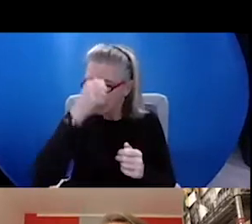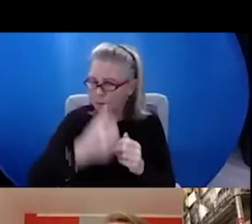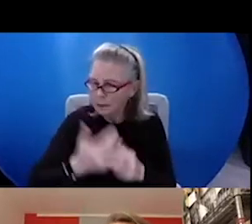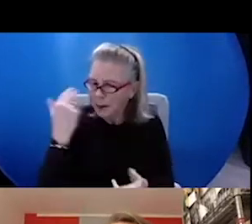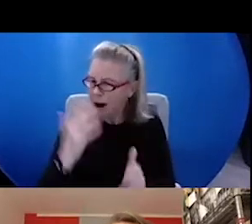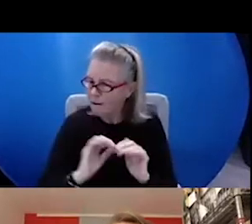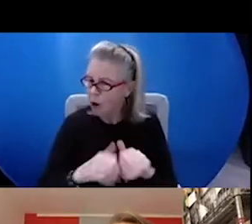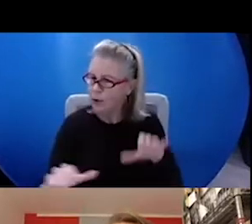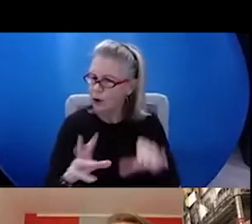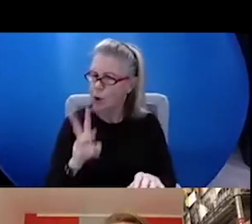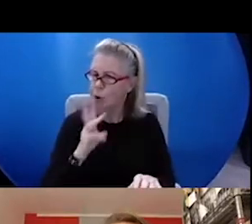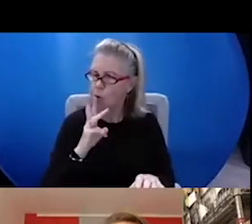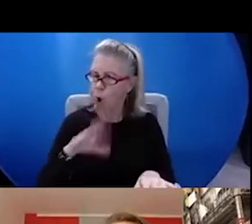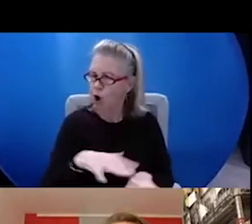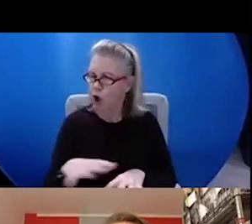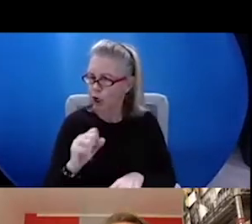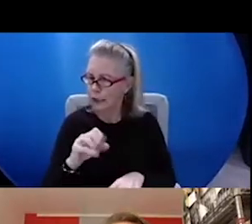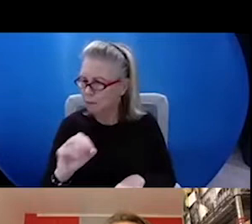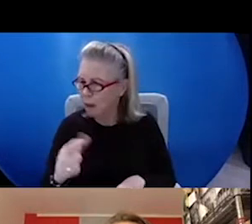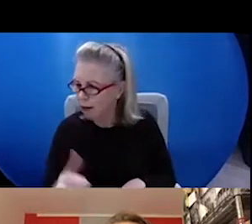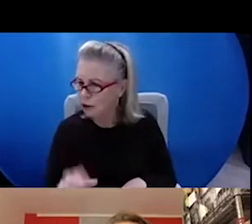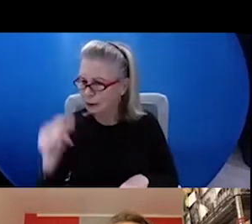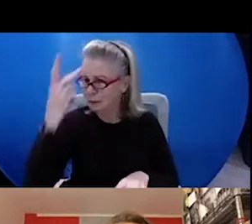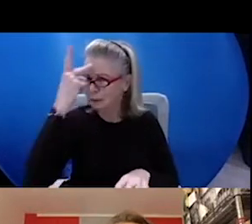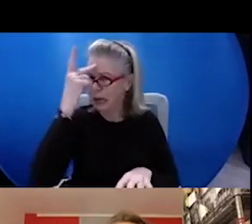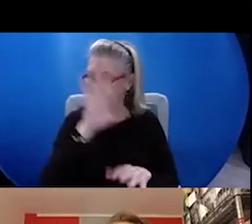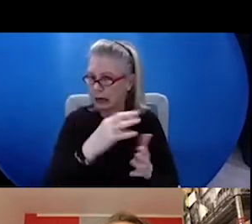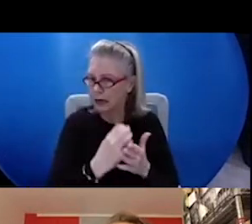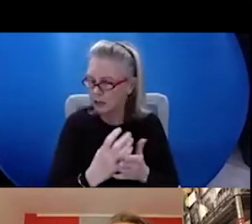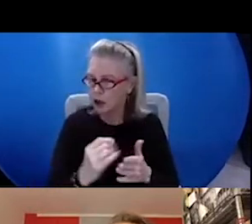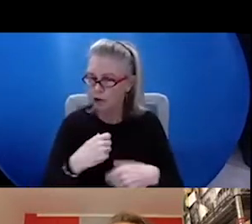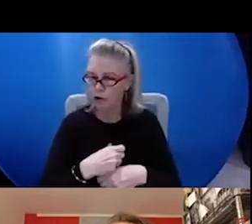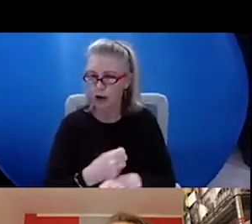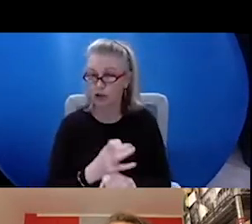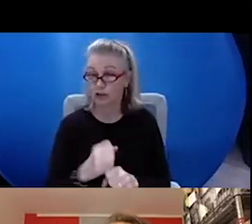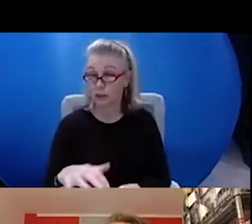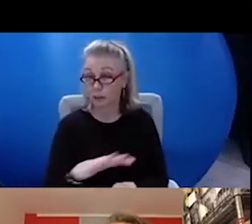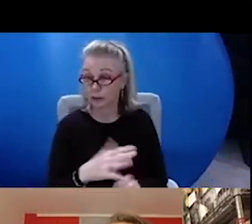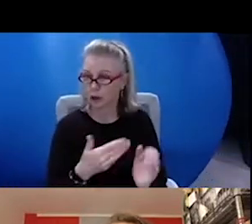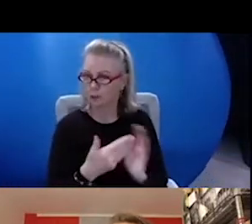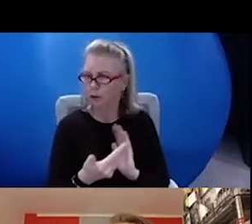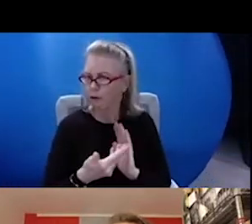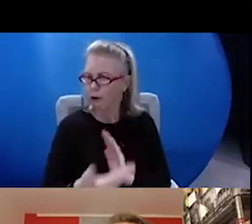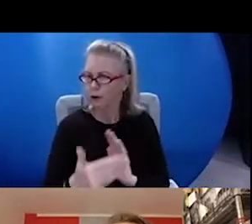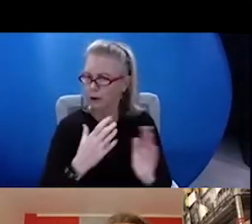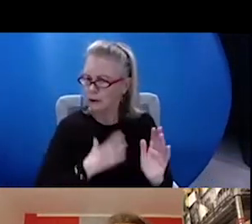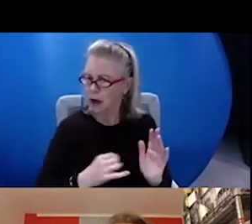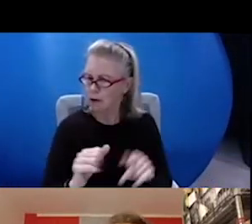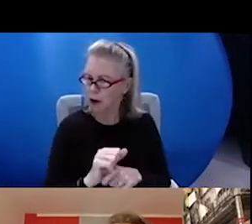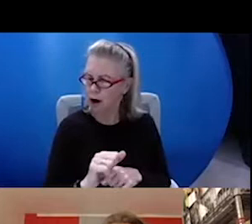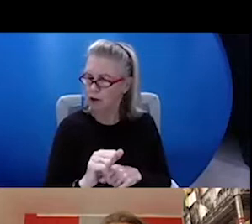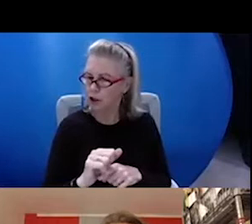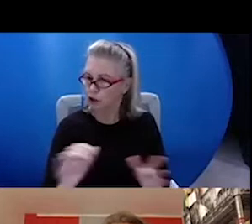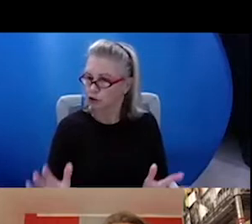political ecologies with the creation of spaces bringing closer desires and practices triggered by water as a way to make